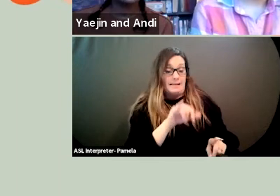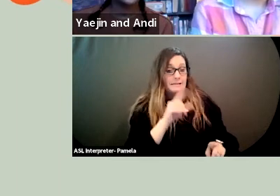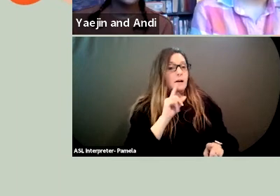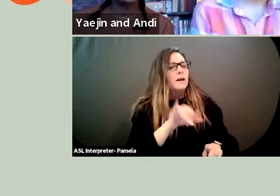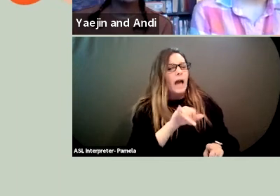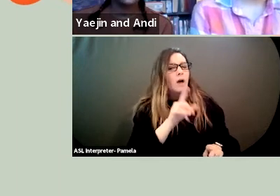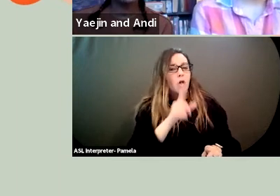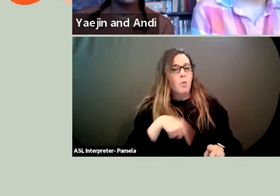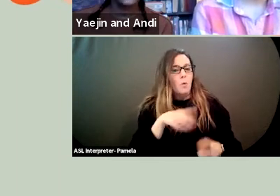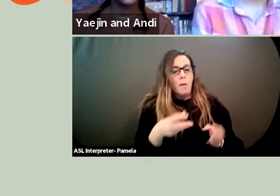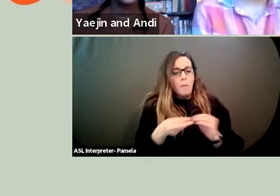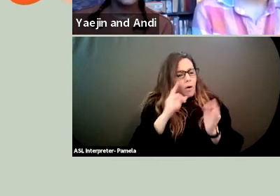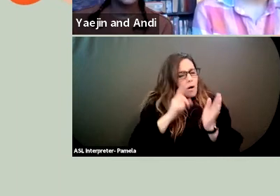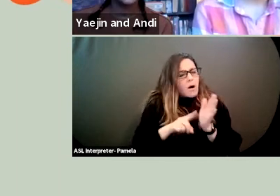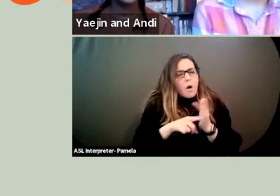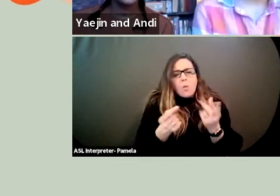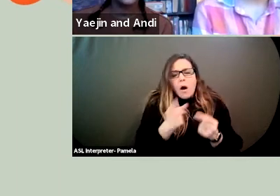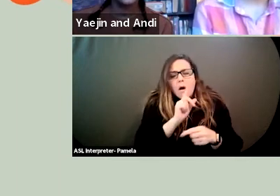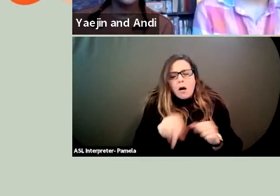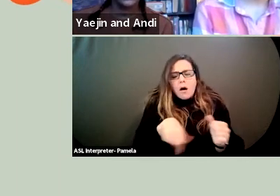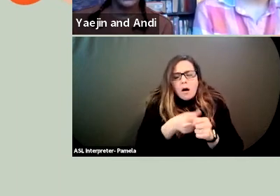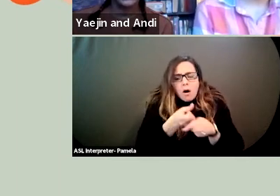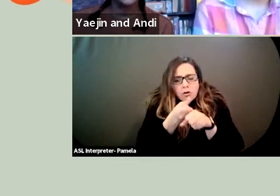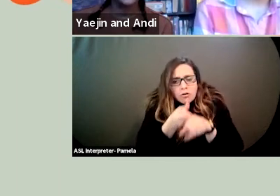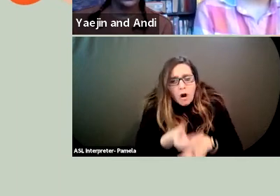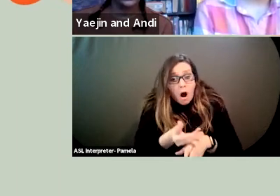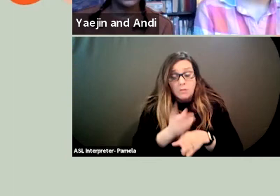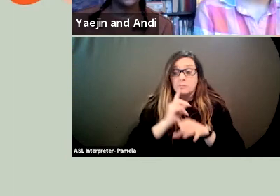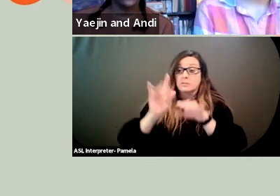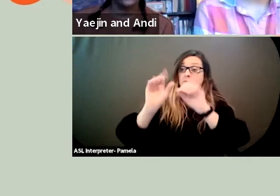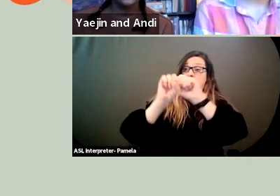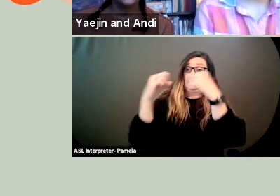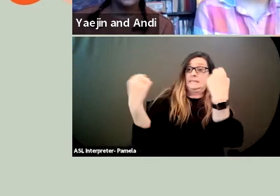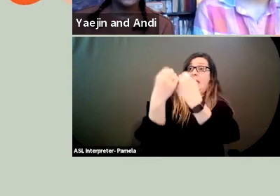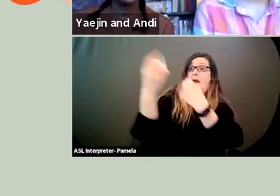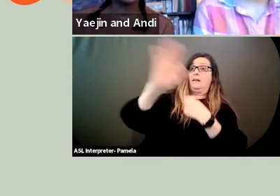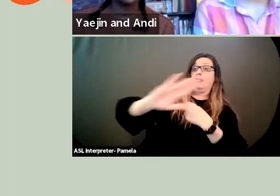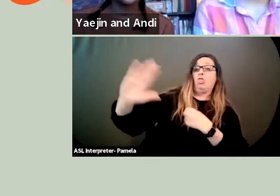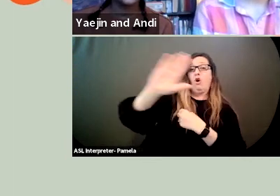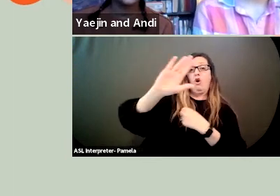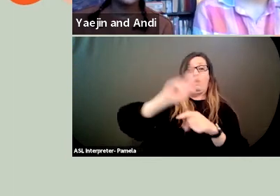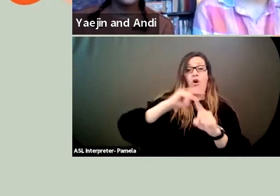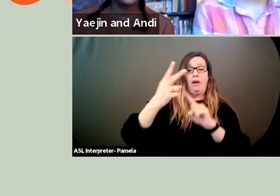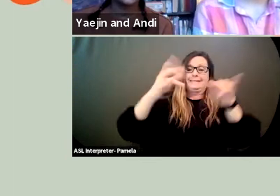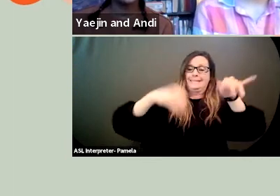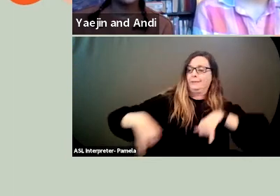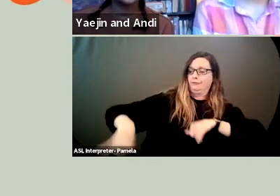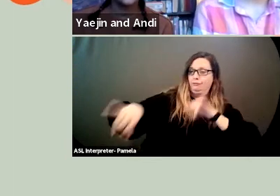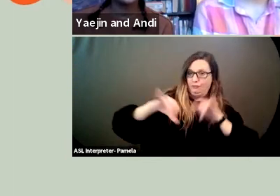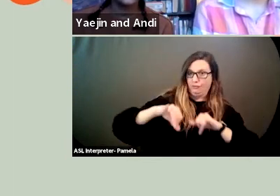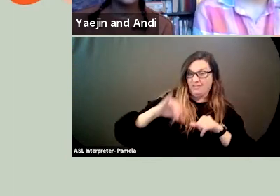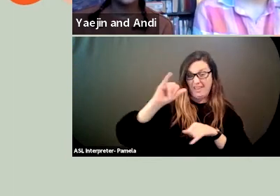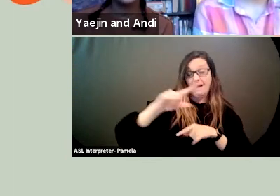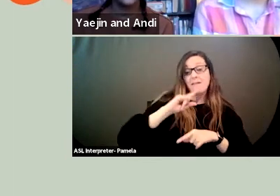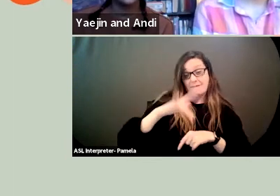whether that be from standards in society as a whole. I think that a lot of those